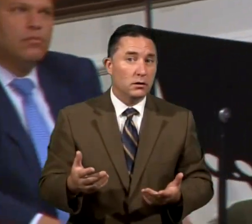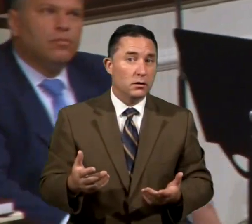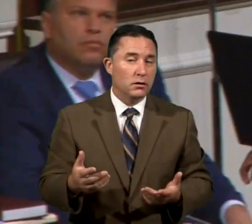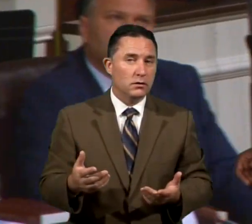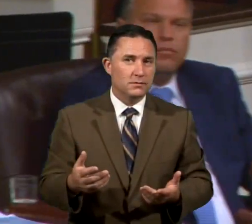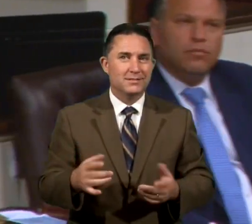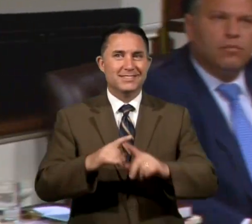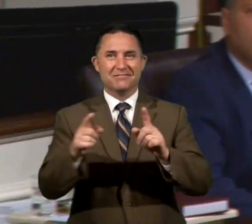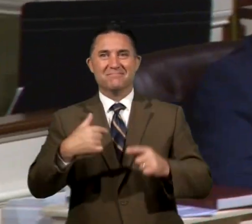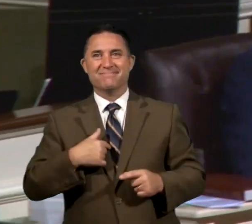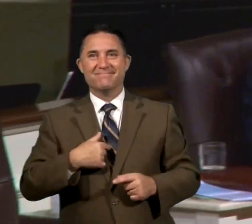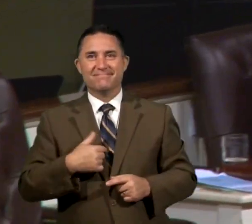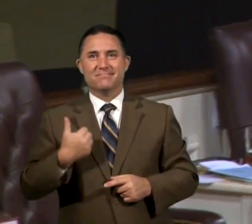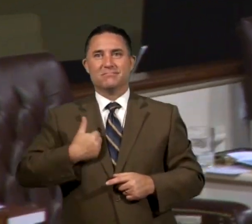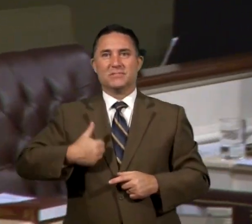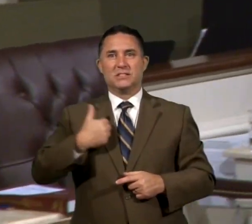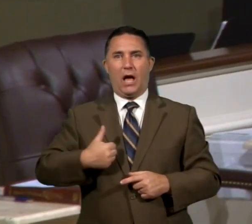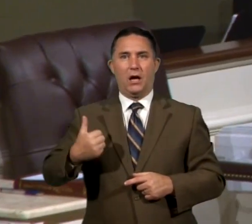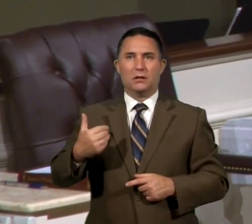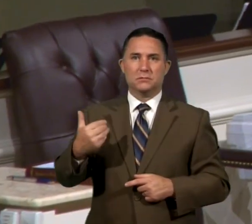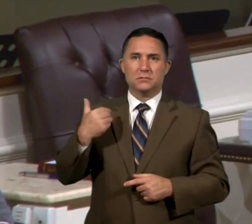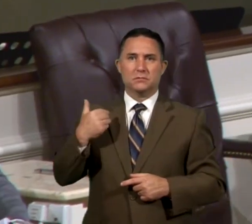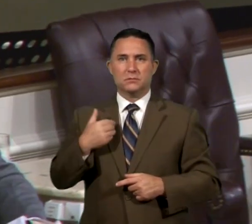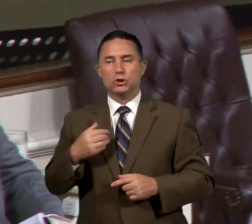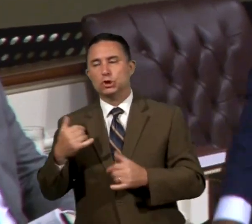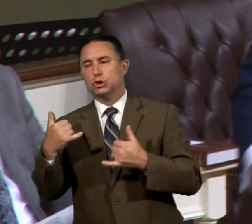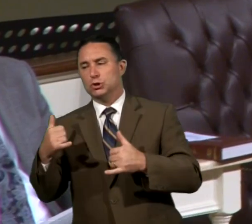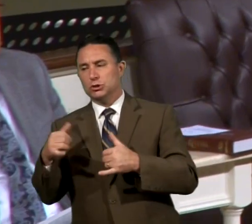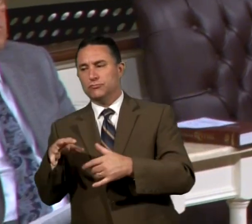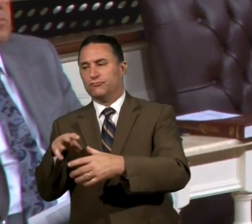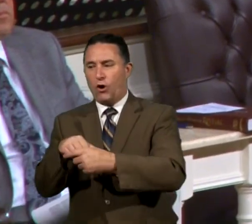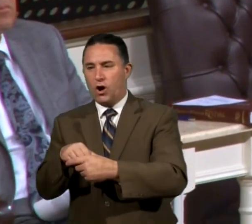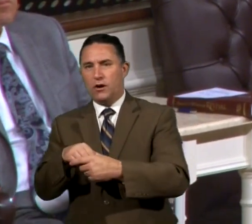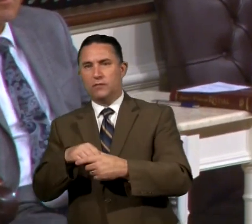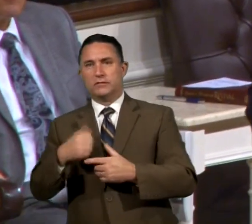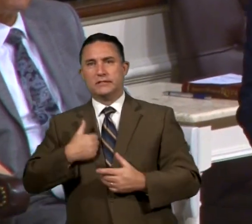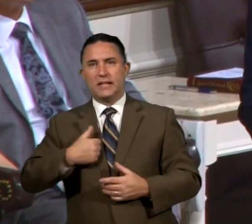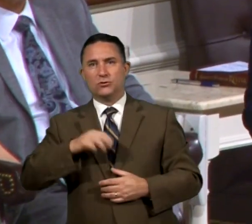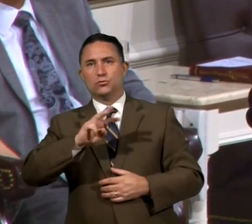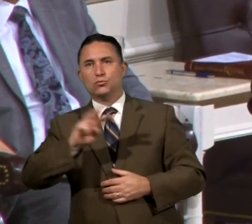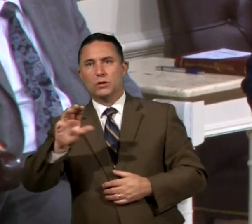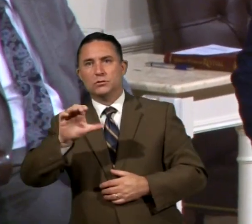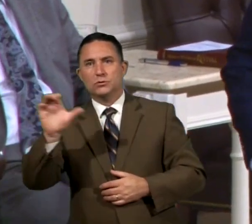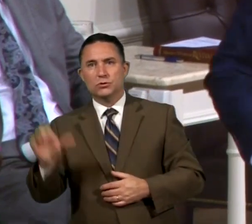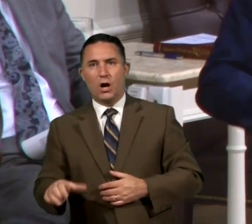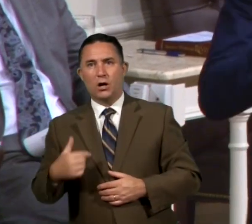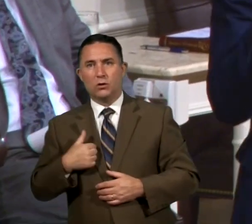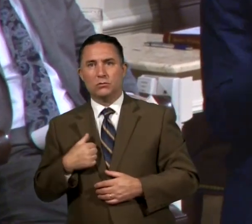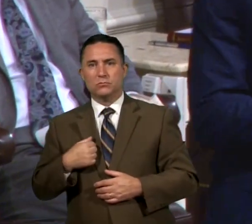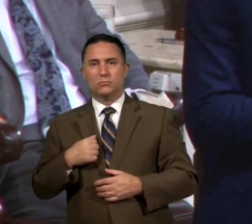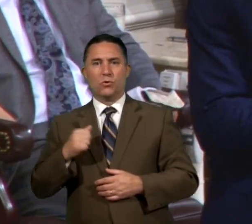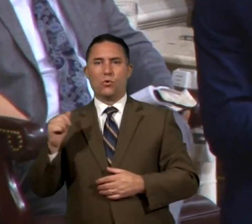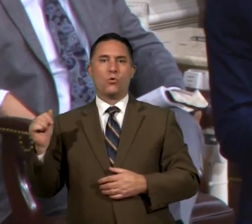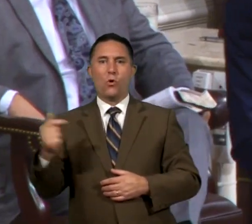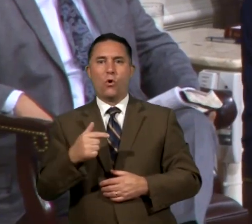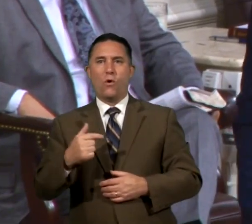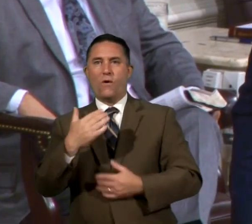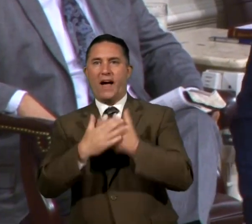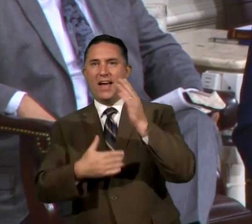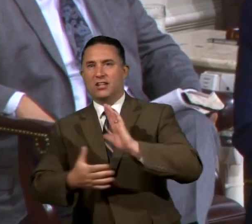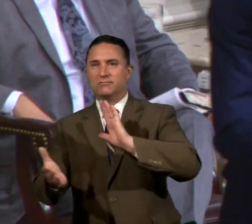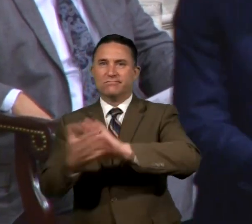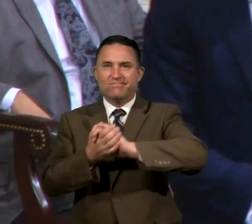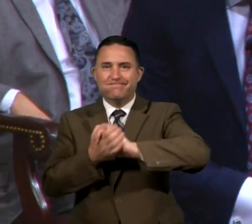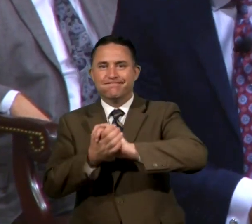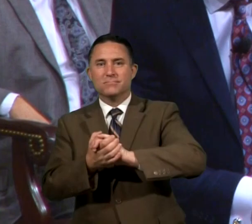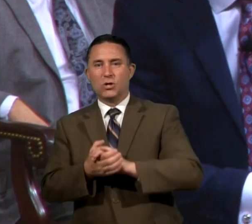It's unique, because when I was in gangs, messing around with the gangs on the west side of Chicago, we were all hand in hand, ride